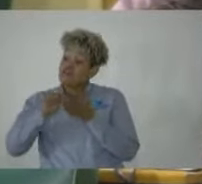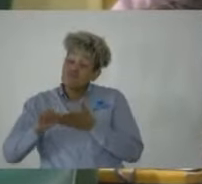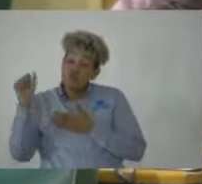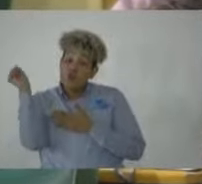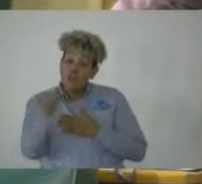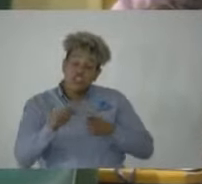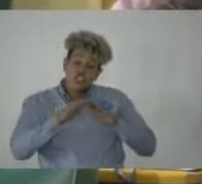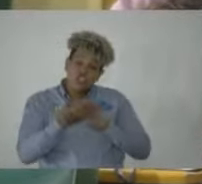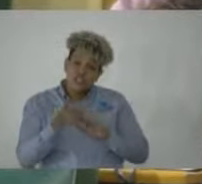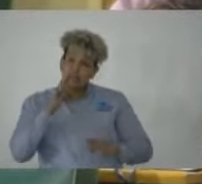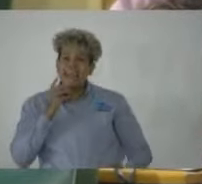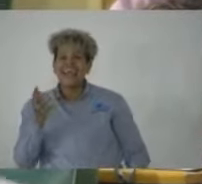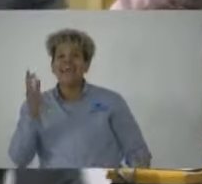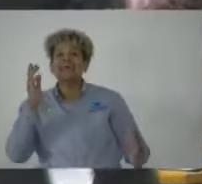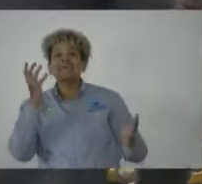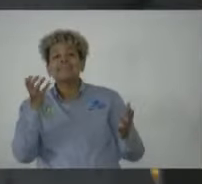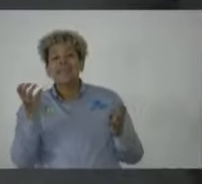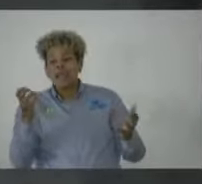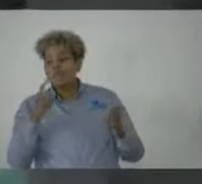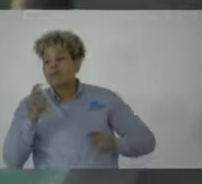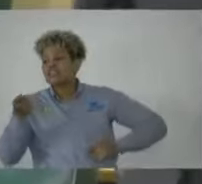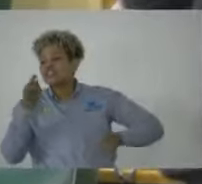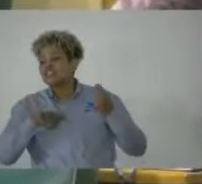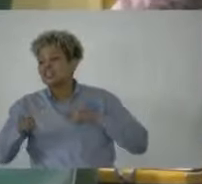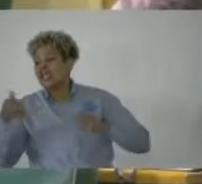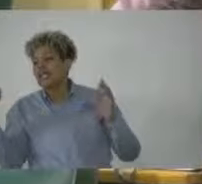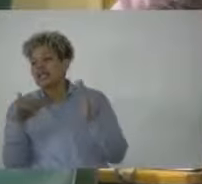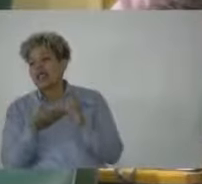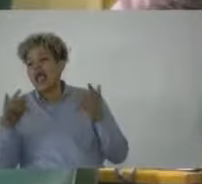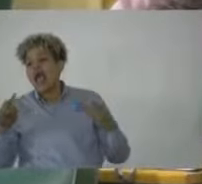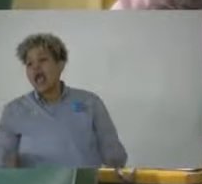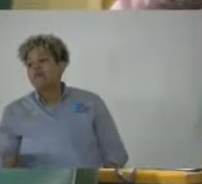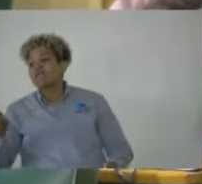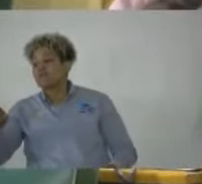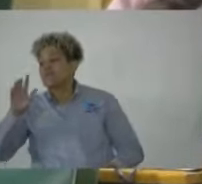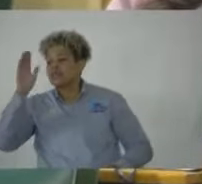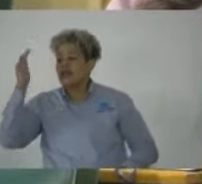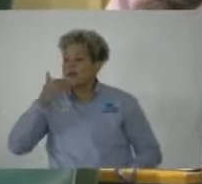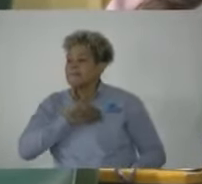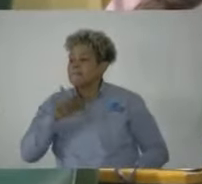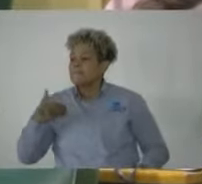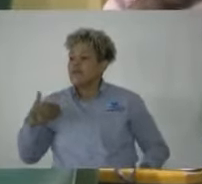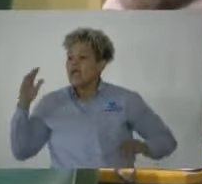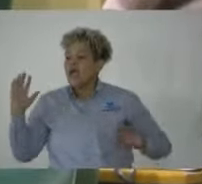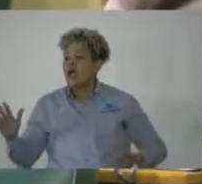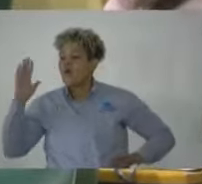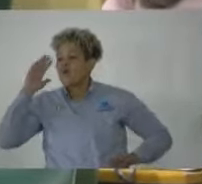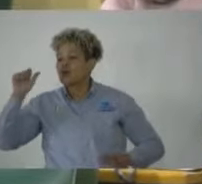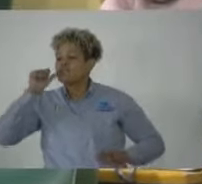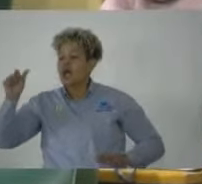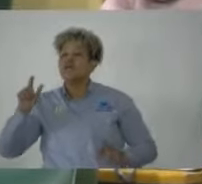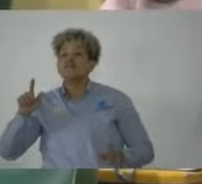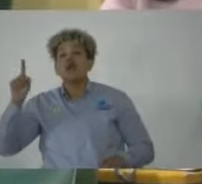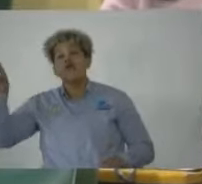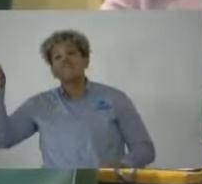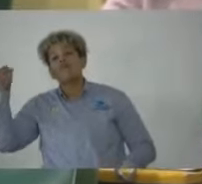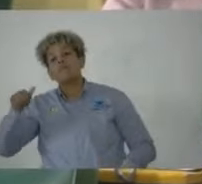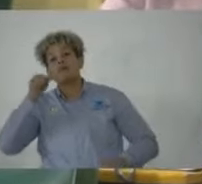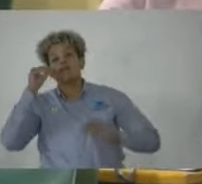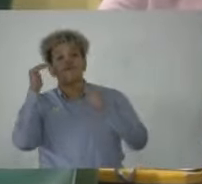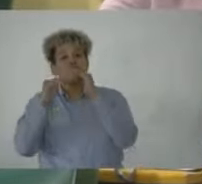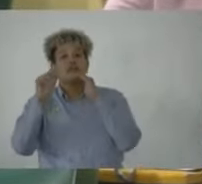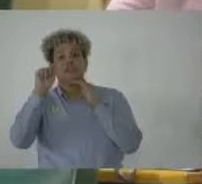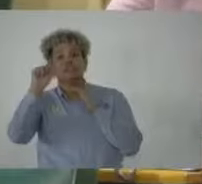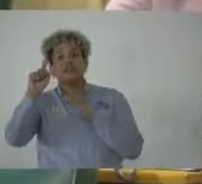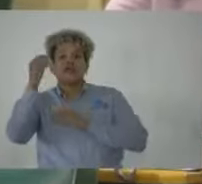Jamaica demanding that changes be made so that its members were not subject to unfair